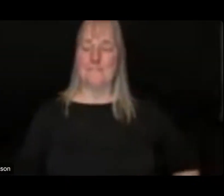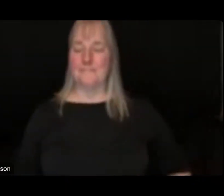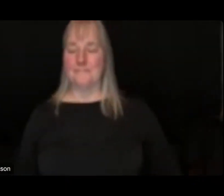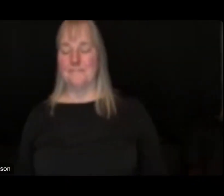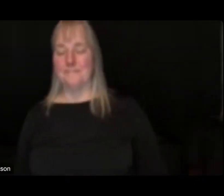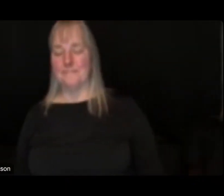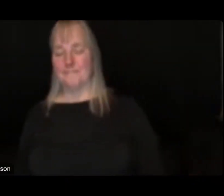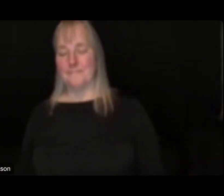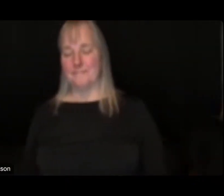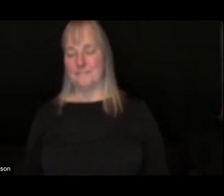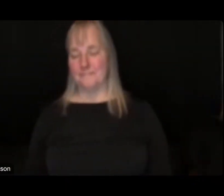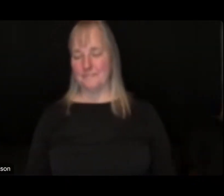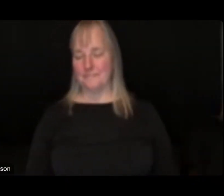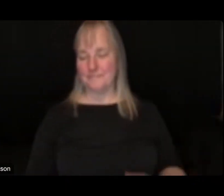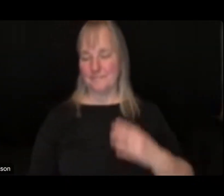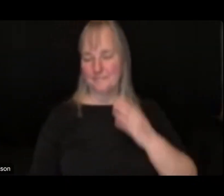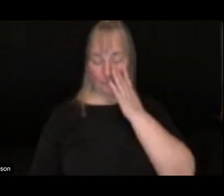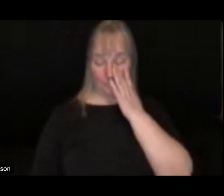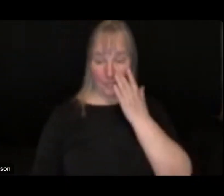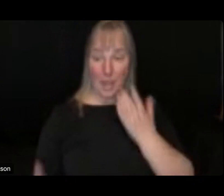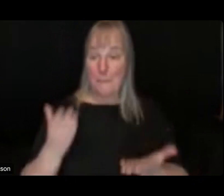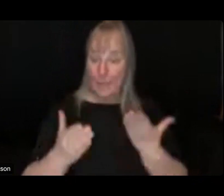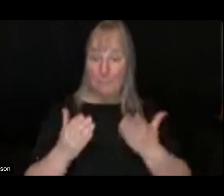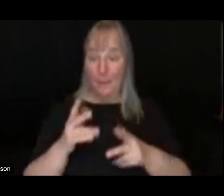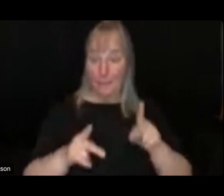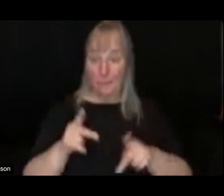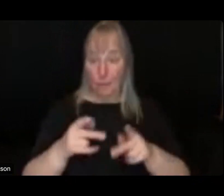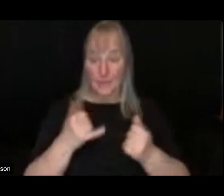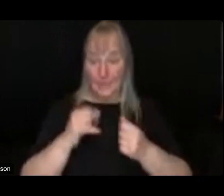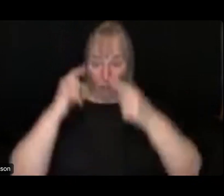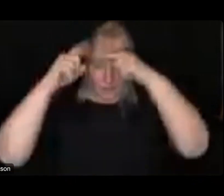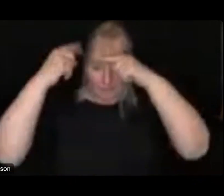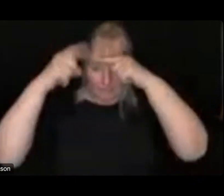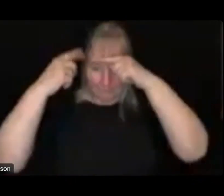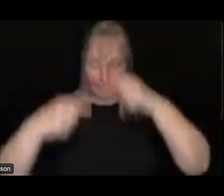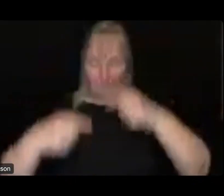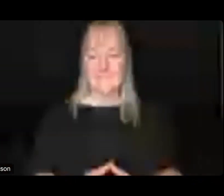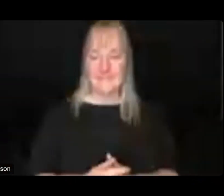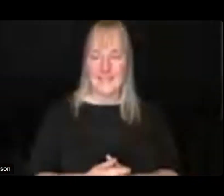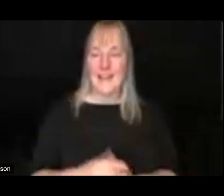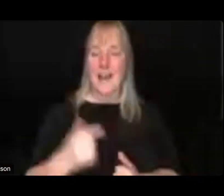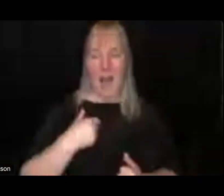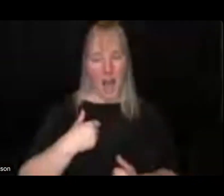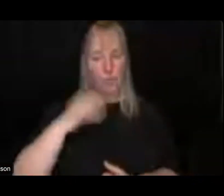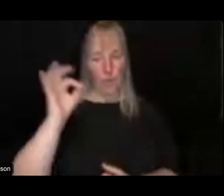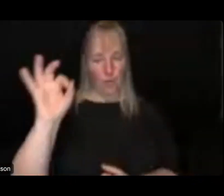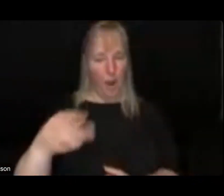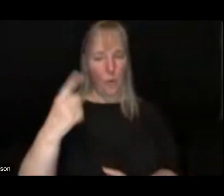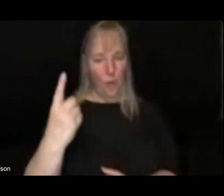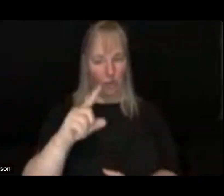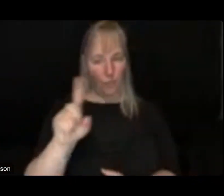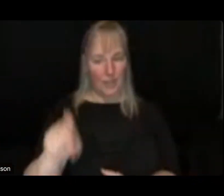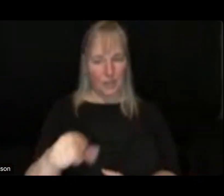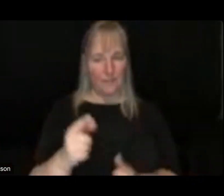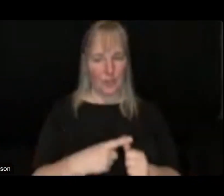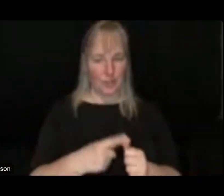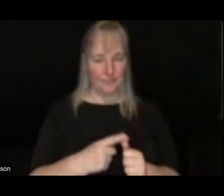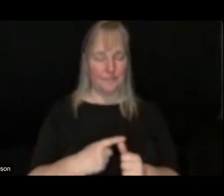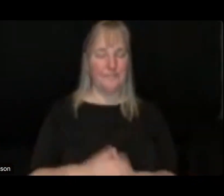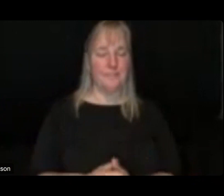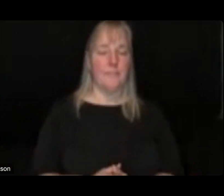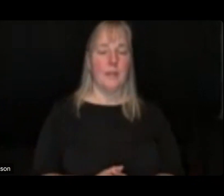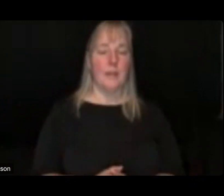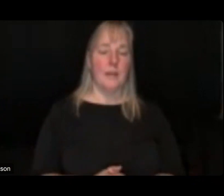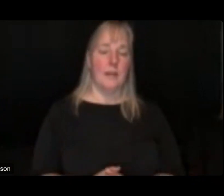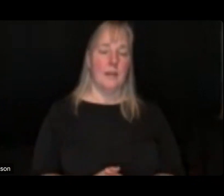Or maybe people are still digesting. So I'll throw out one first then. So I